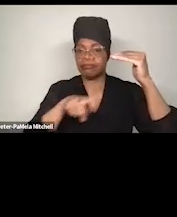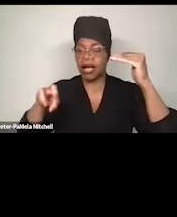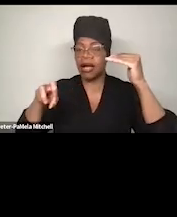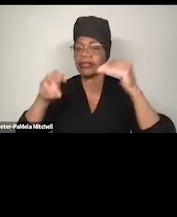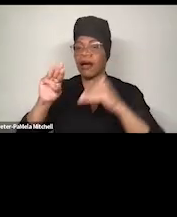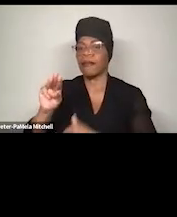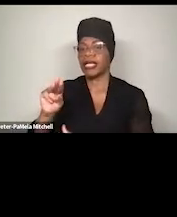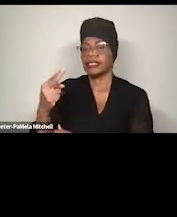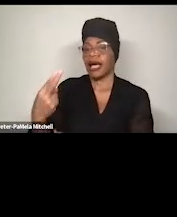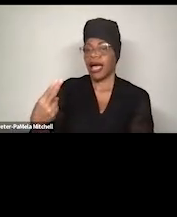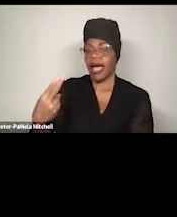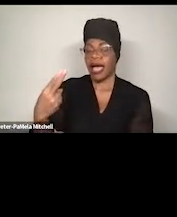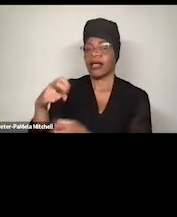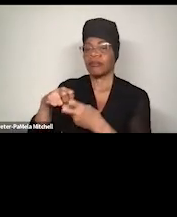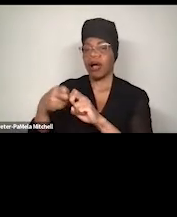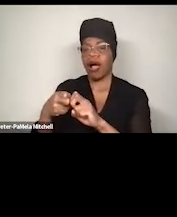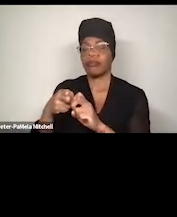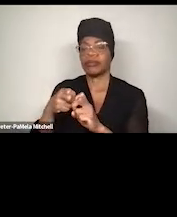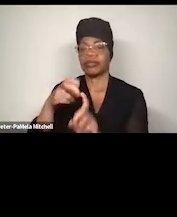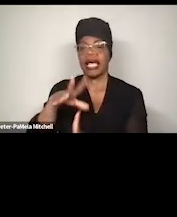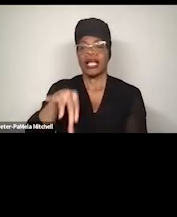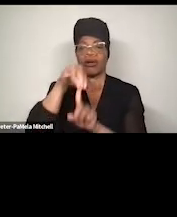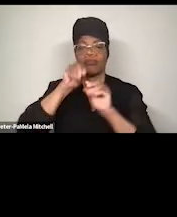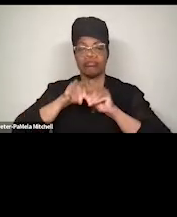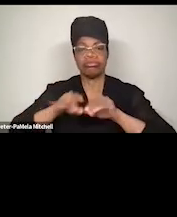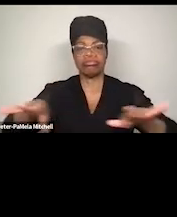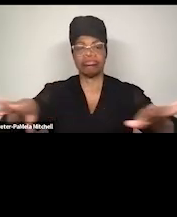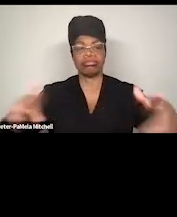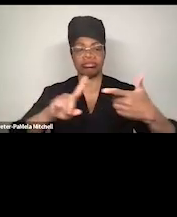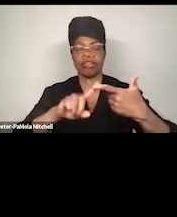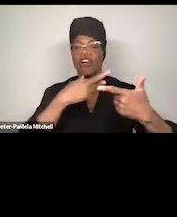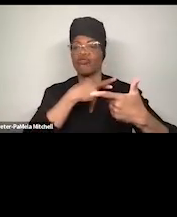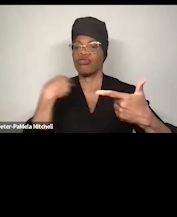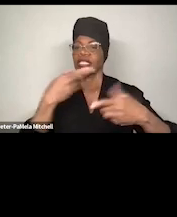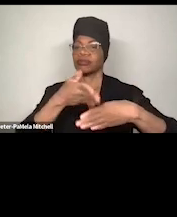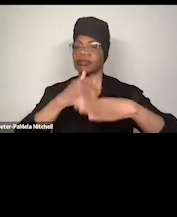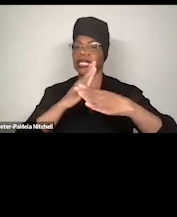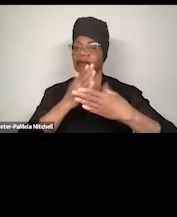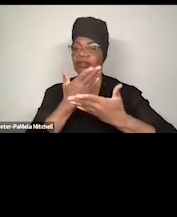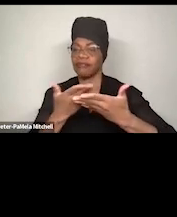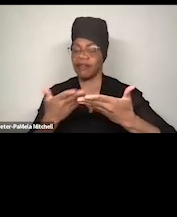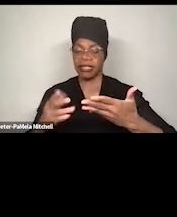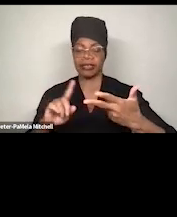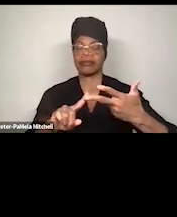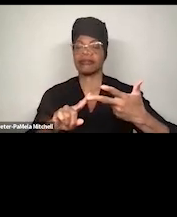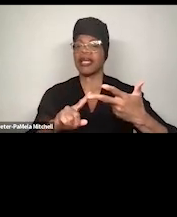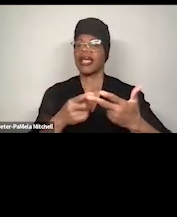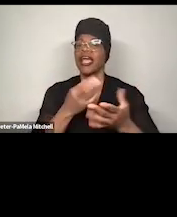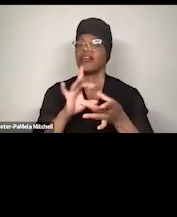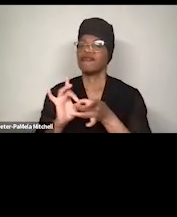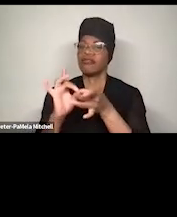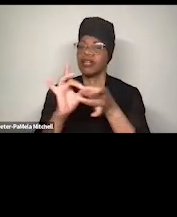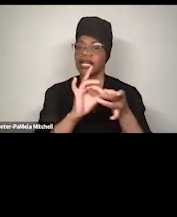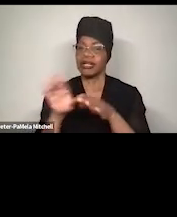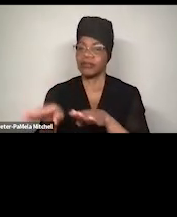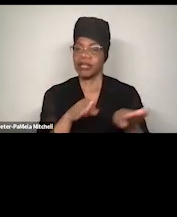health issues, including prevalence, risk and protective factors, and related behavioral health outcomes.